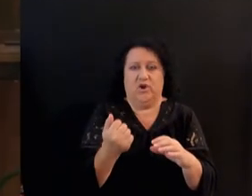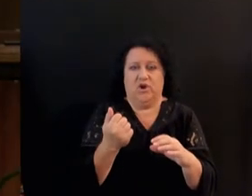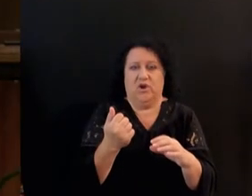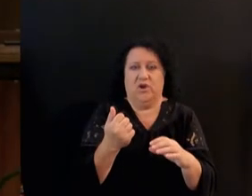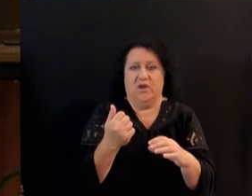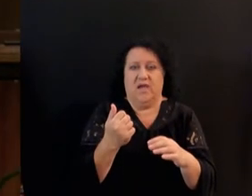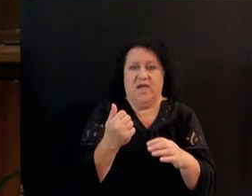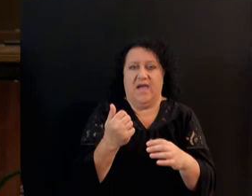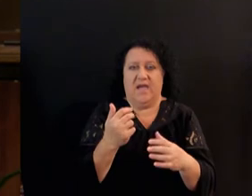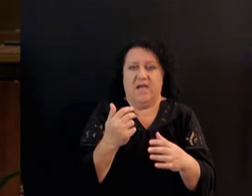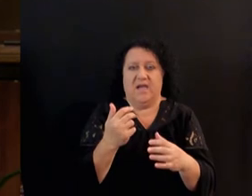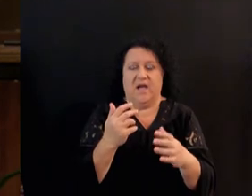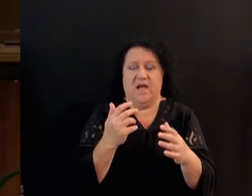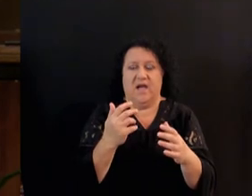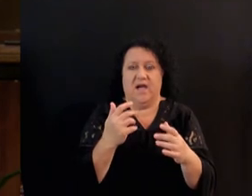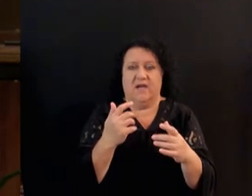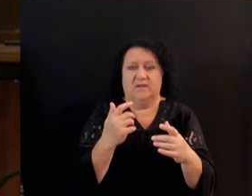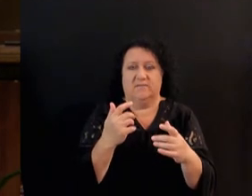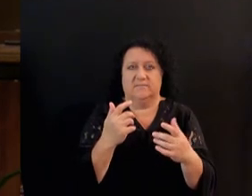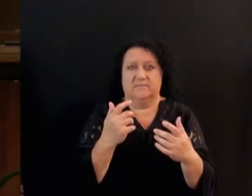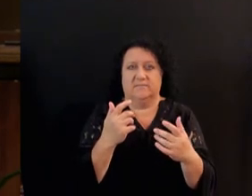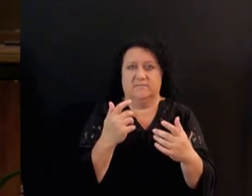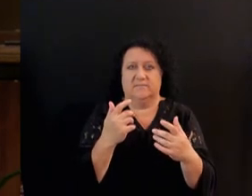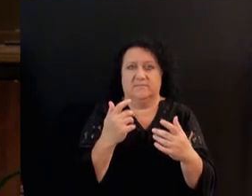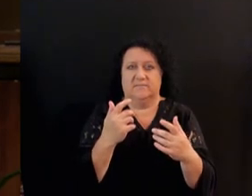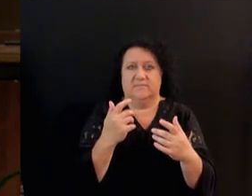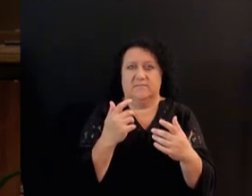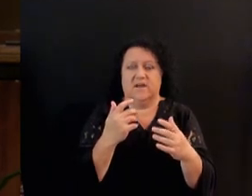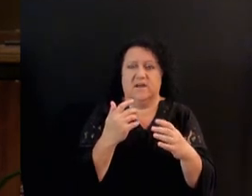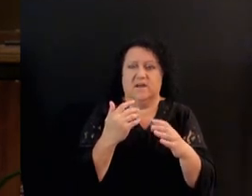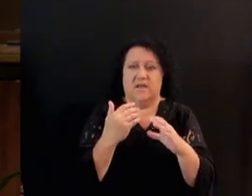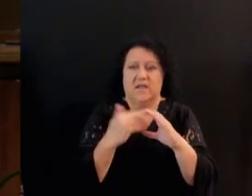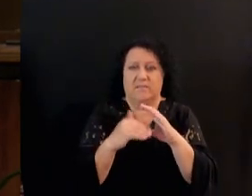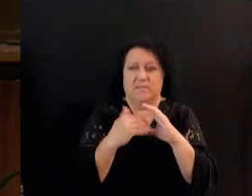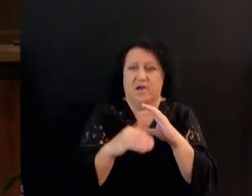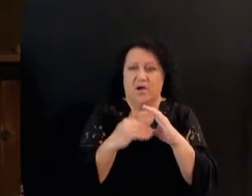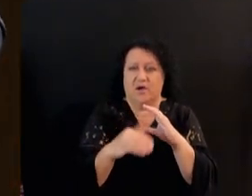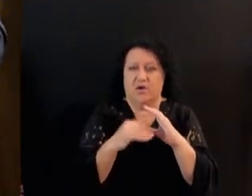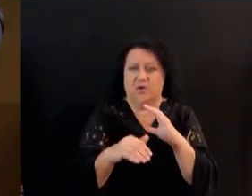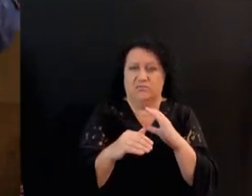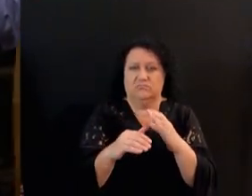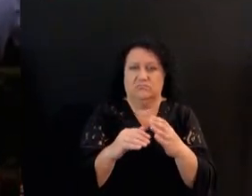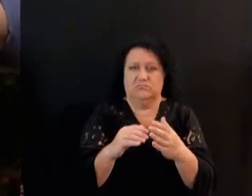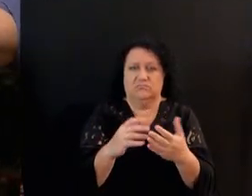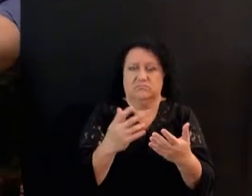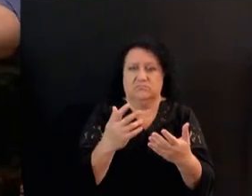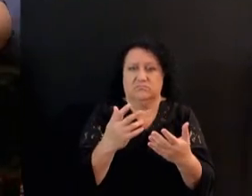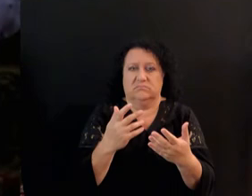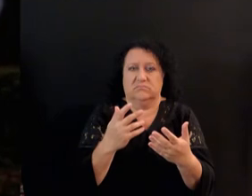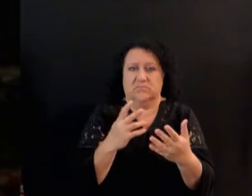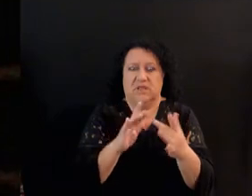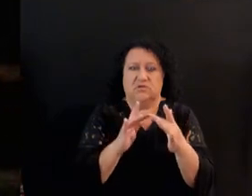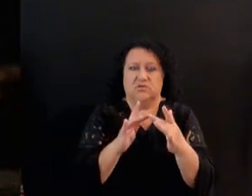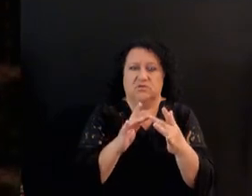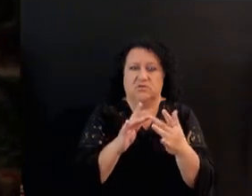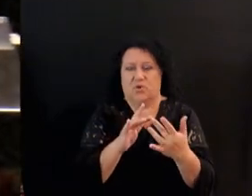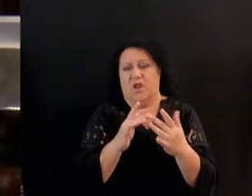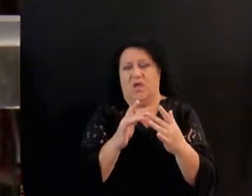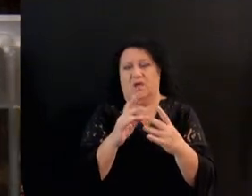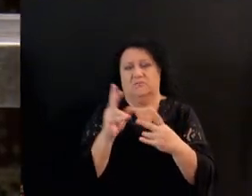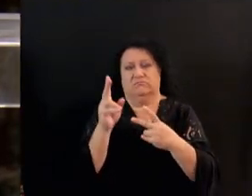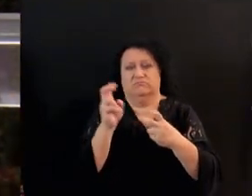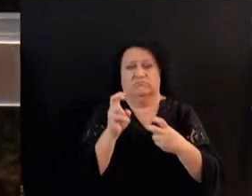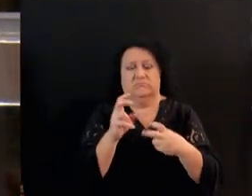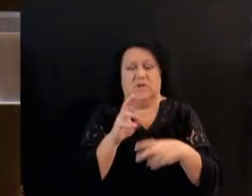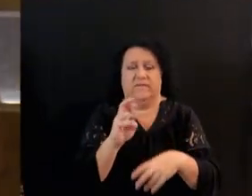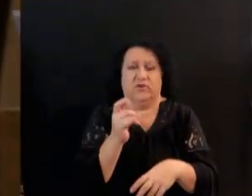these. Call me old school. I like to do it that way. Get one of these with you as you leave if you haven't got one already. And I cannot wait